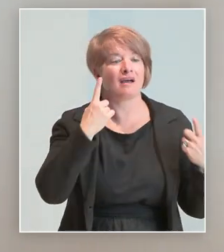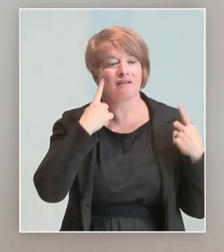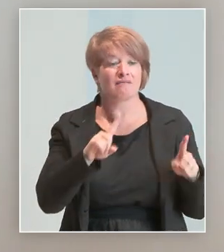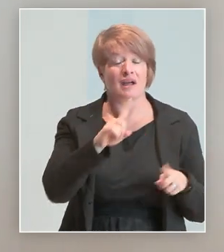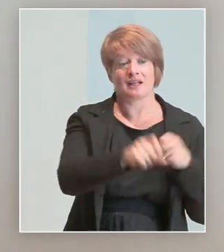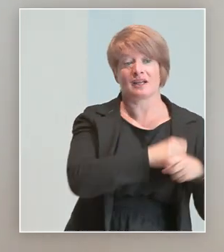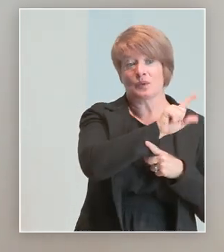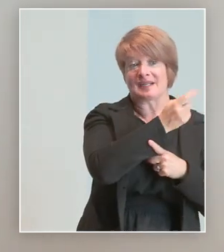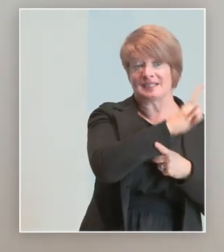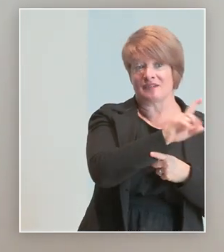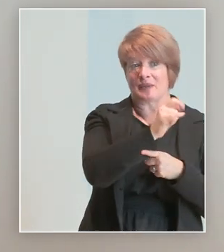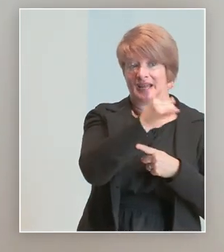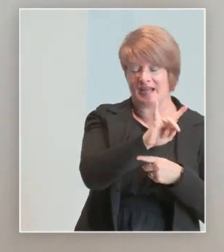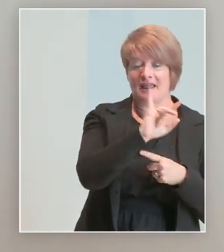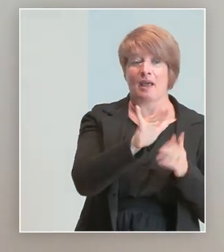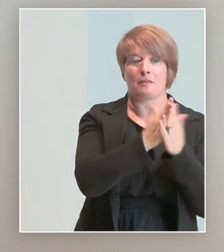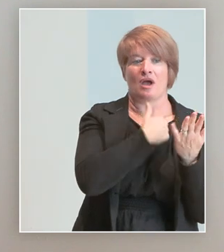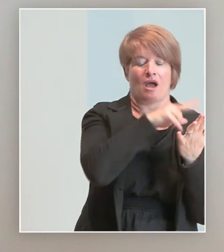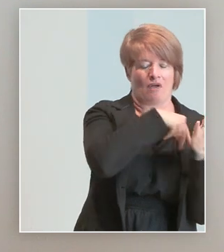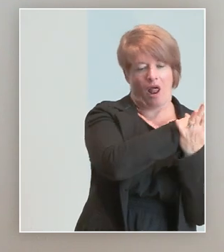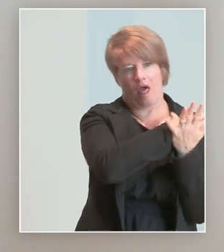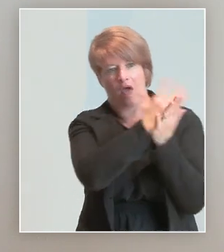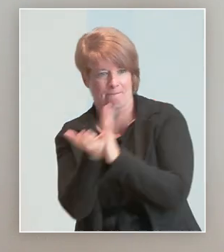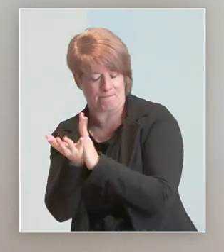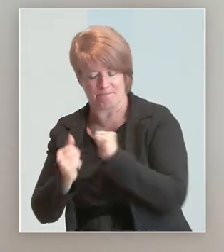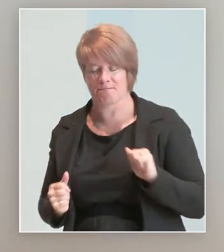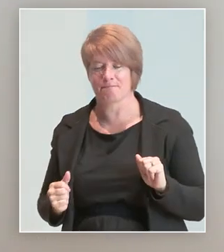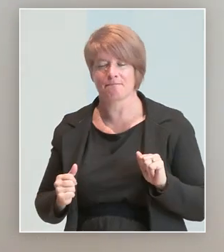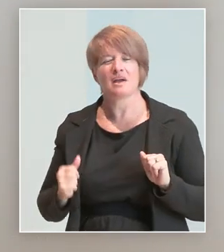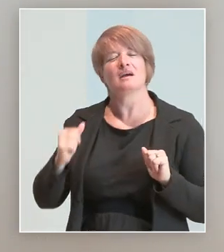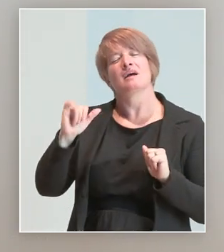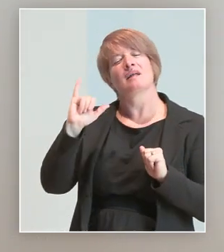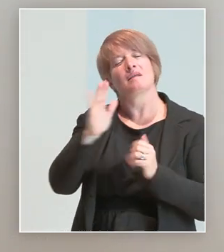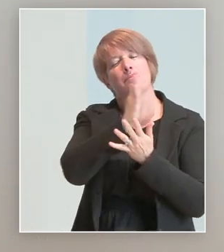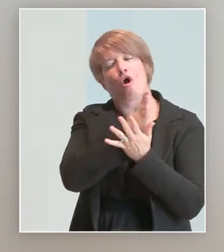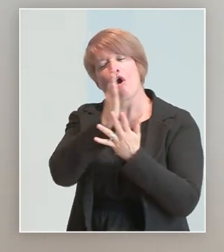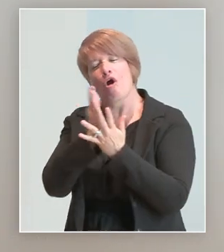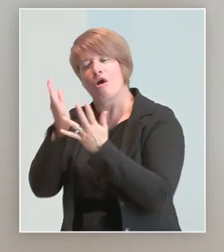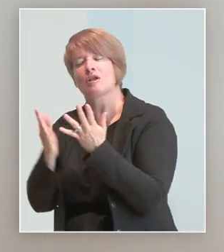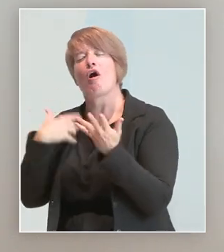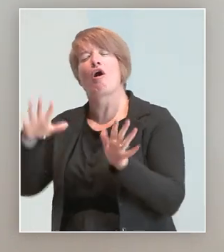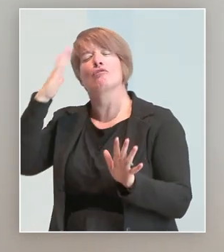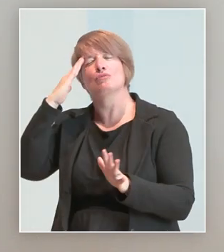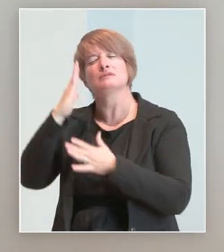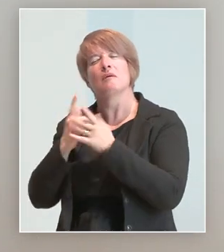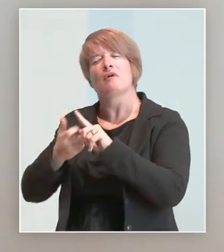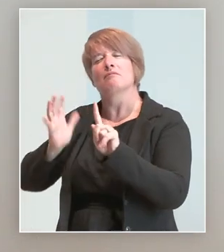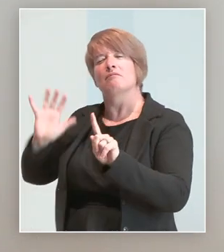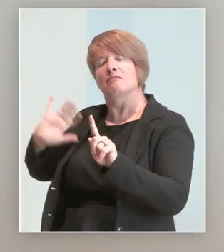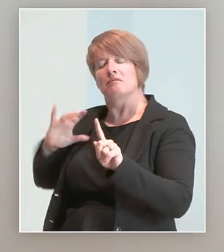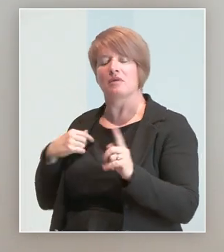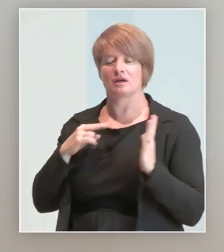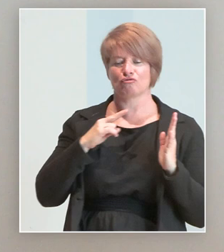of 2017 and 2018. I was familiar with parts of the stories presented by then. Between the space